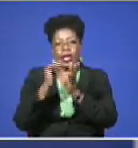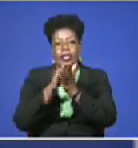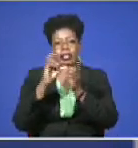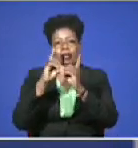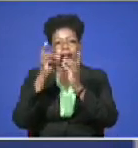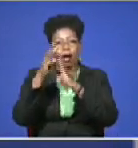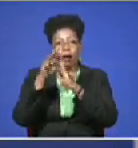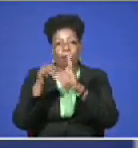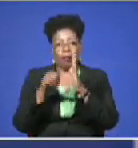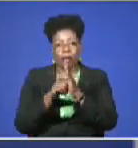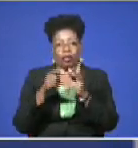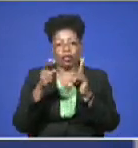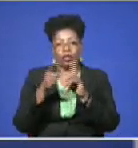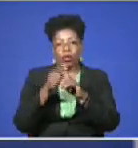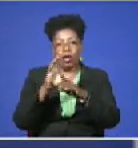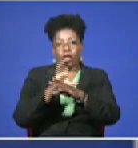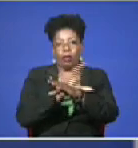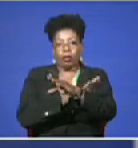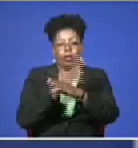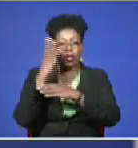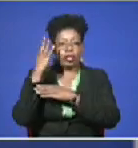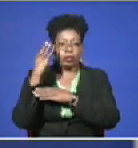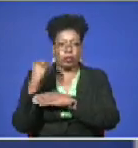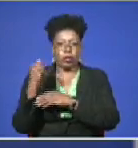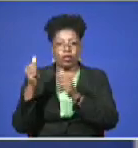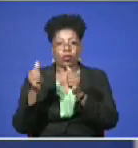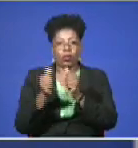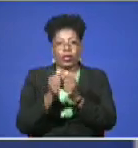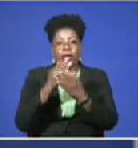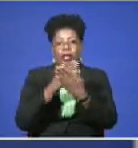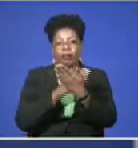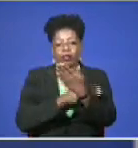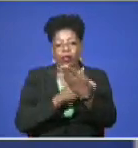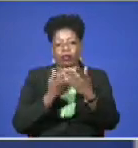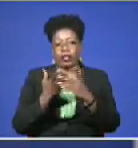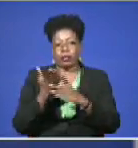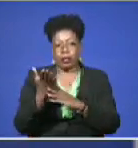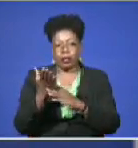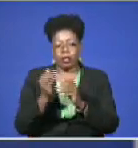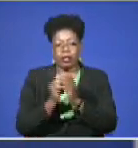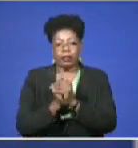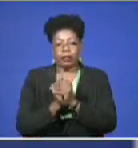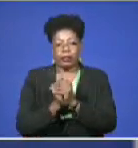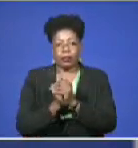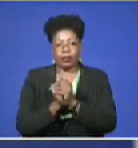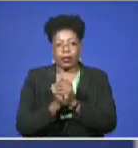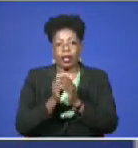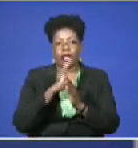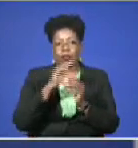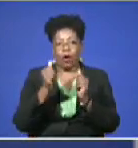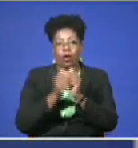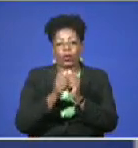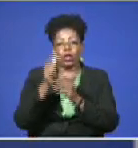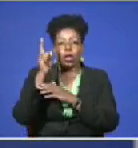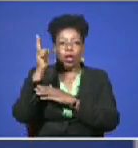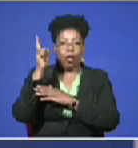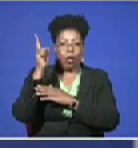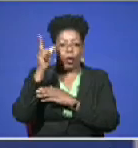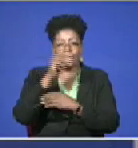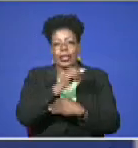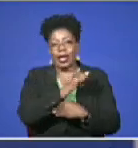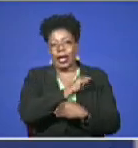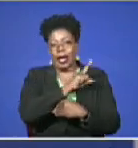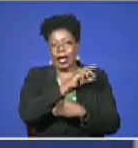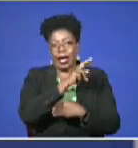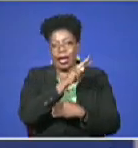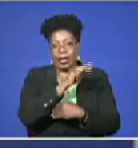a state-of-the-art computerized experience along with improved transparency. The Director spoke with our Lloyd Allen at the Immigration